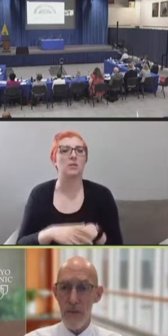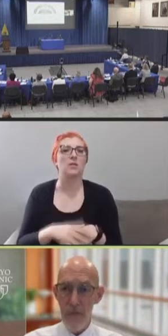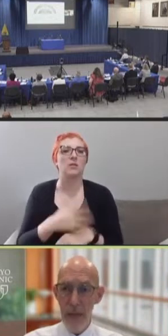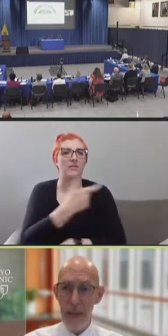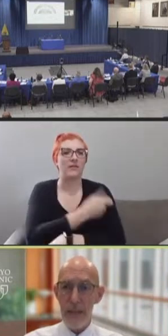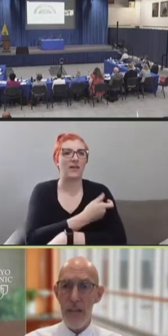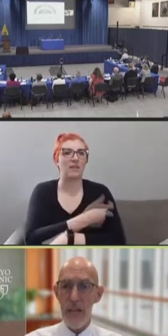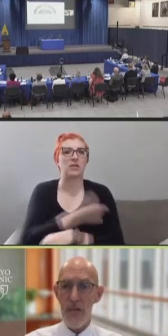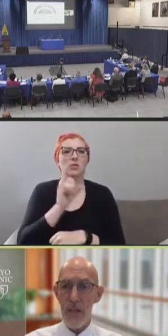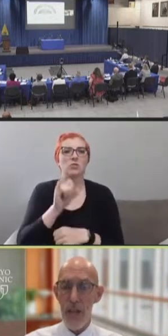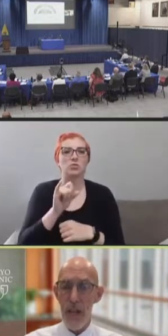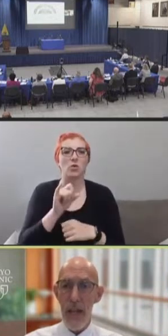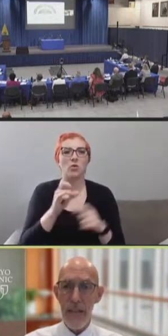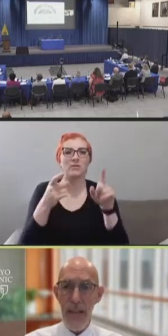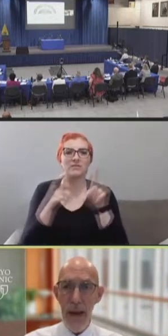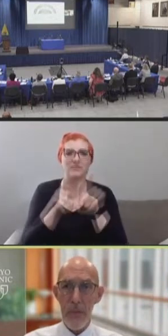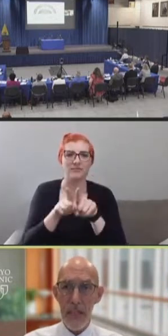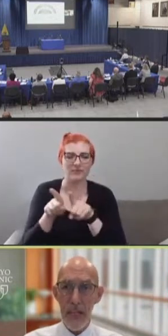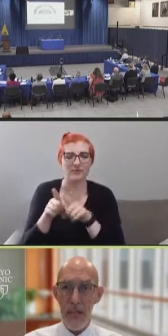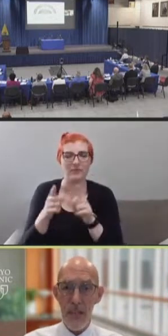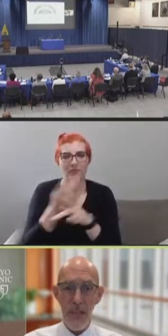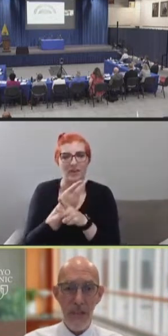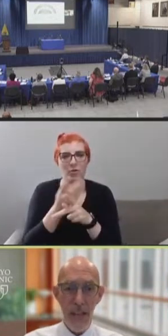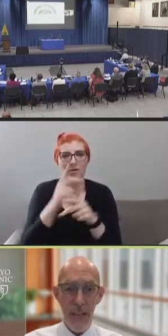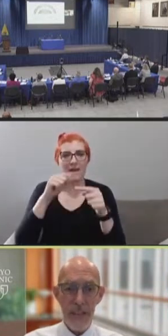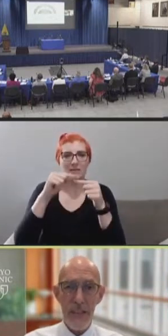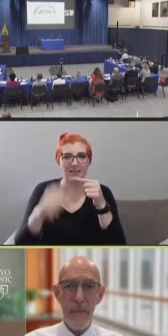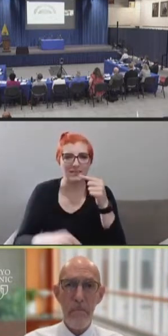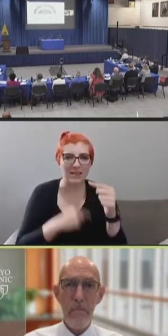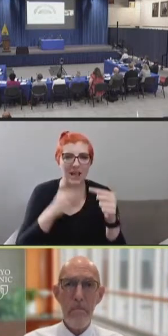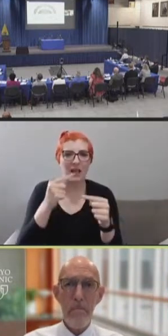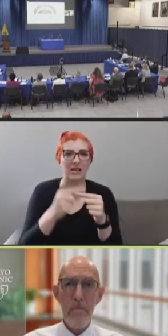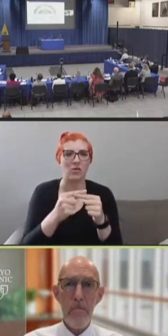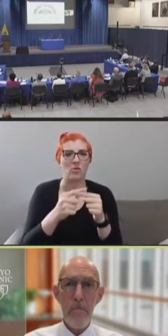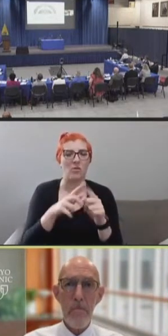replication, validation, and application. Next.